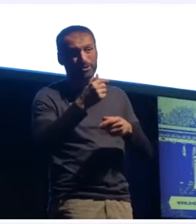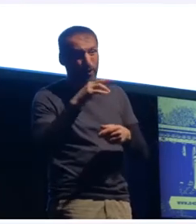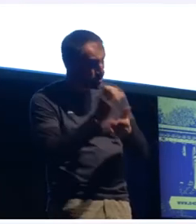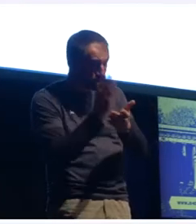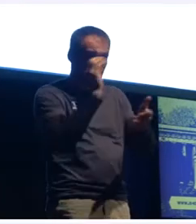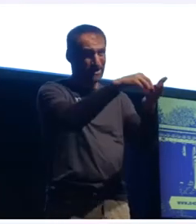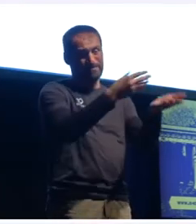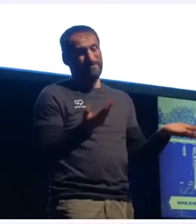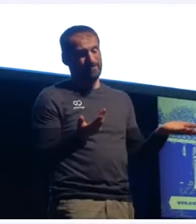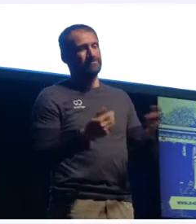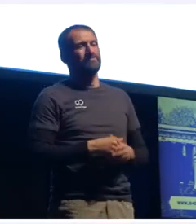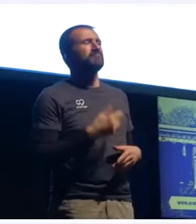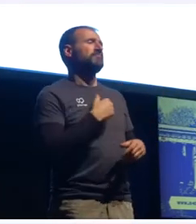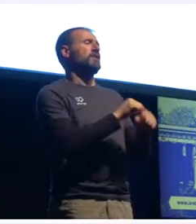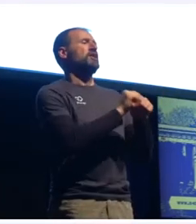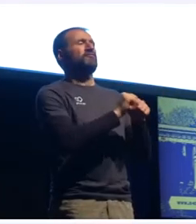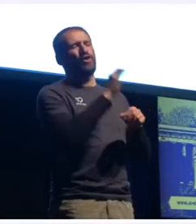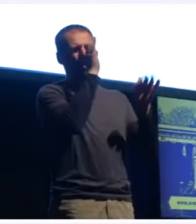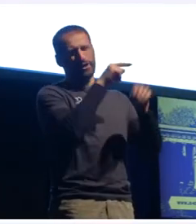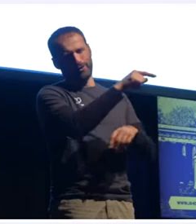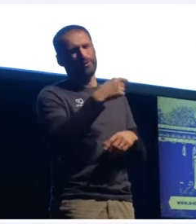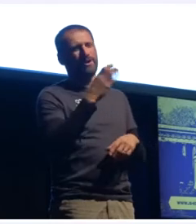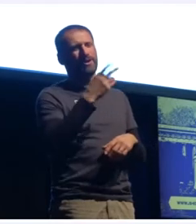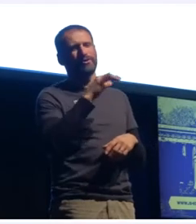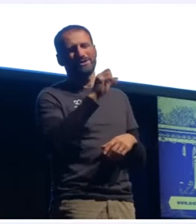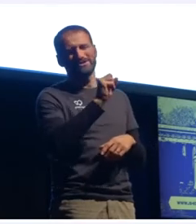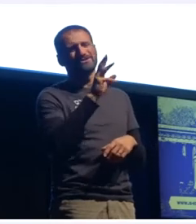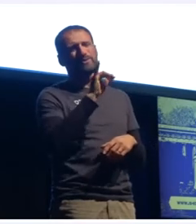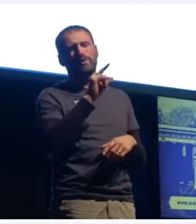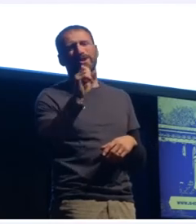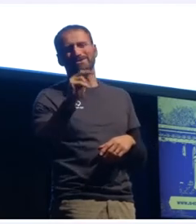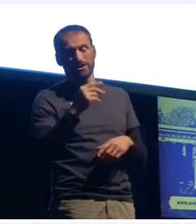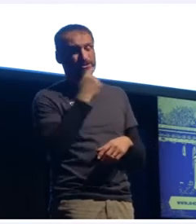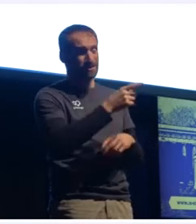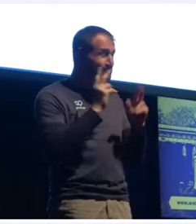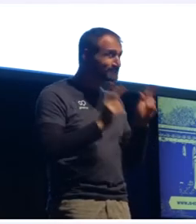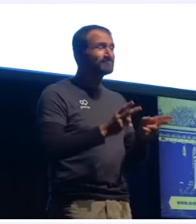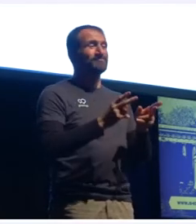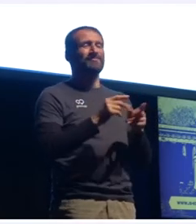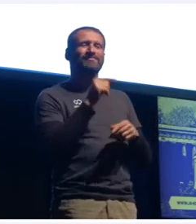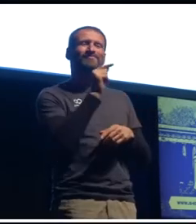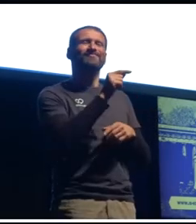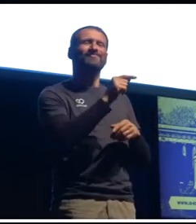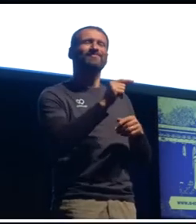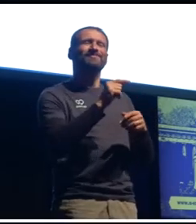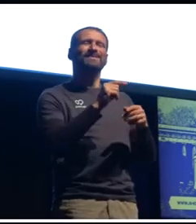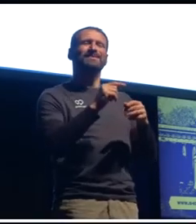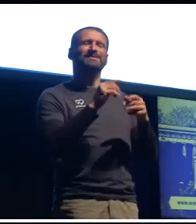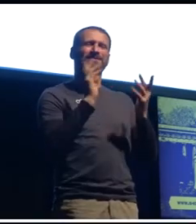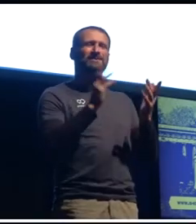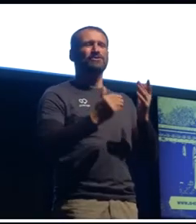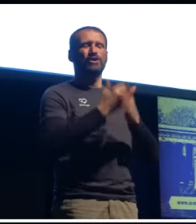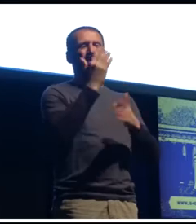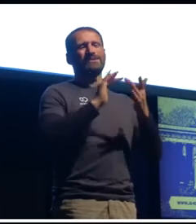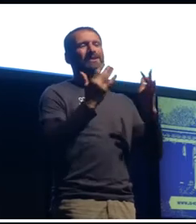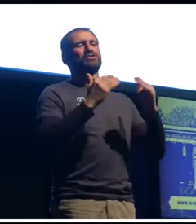My friend Chris Wilson at Google likes to say that progressive web apps are just the new standard of the web because they're using things like HTTPS and Service Worker,